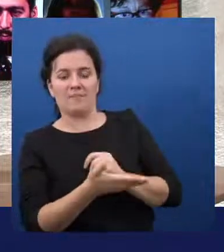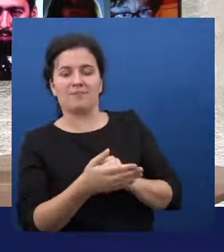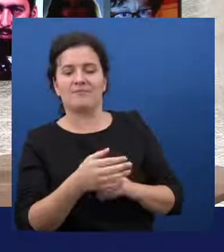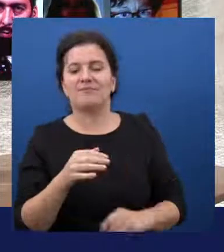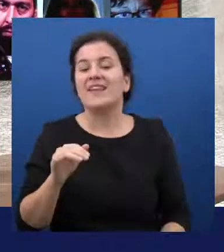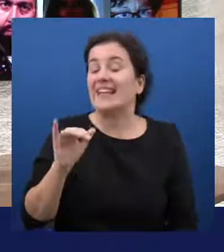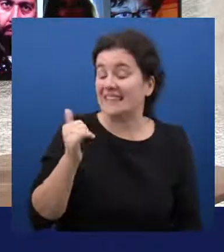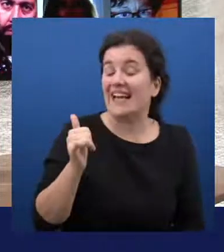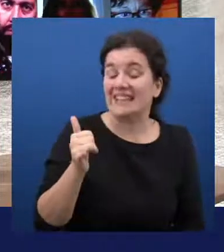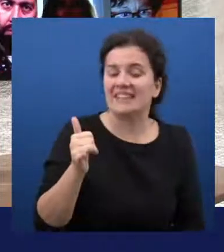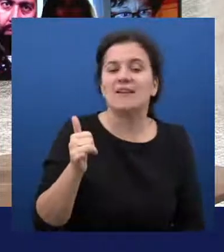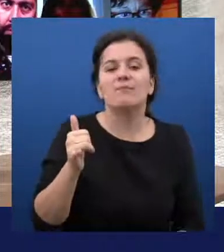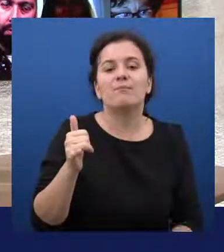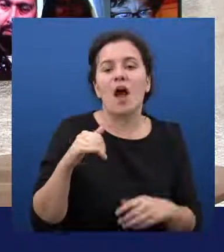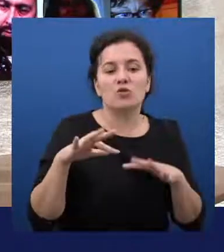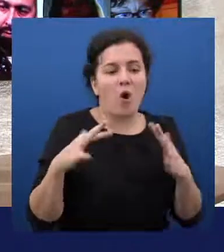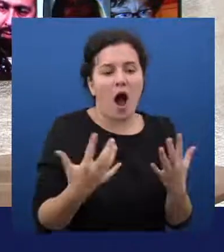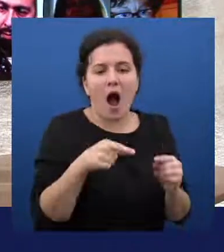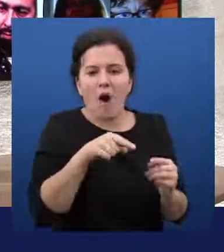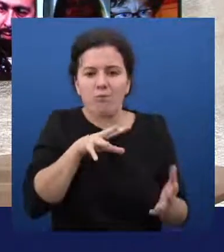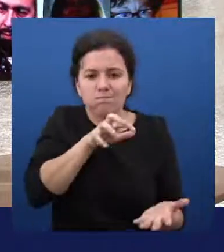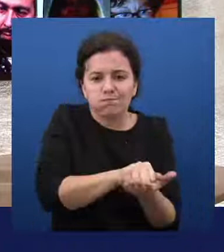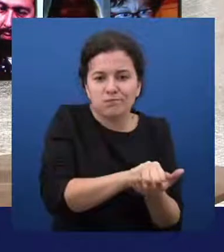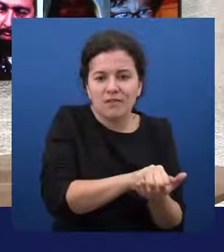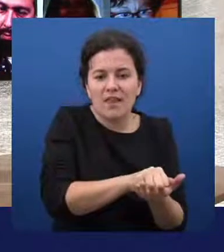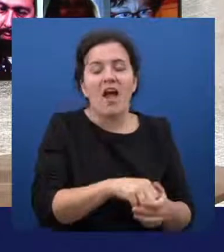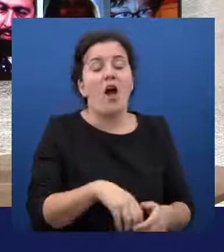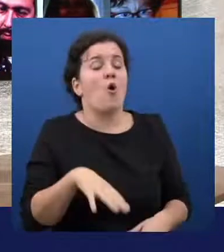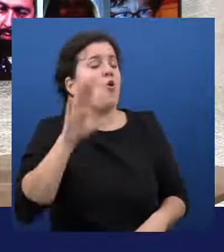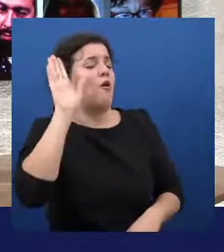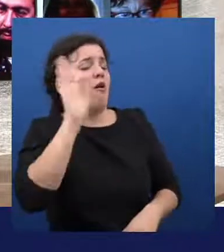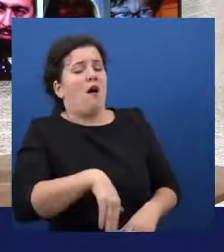There are so many applications for that. I think